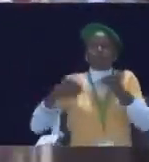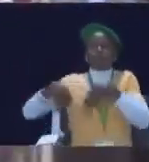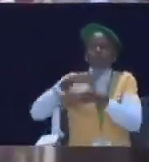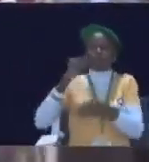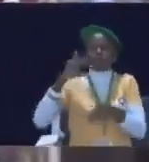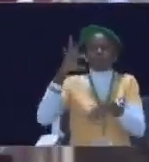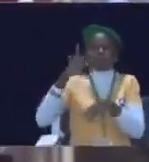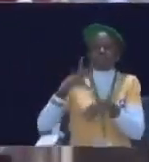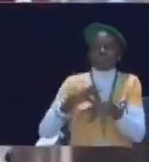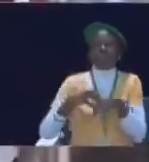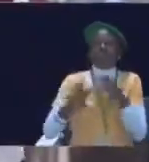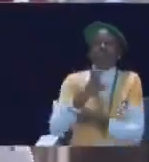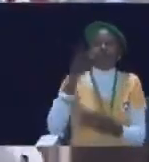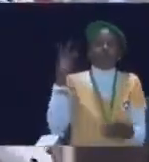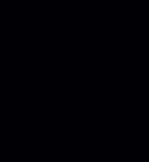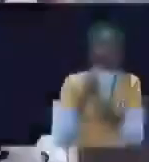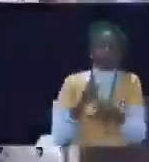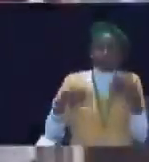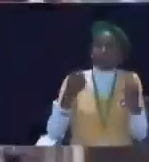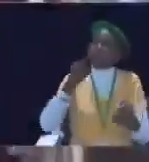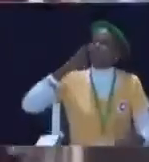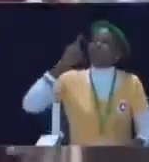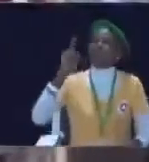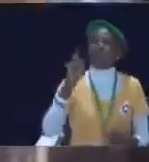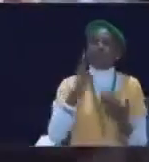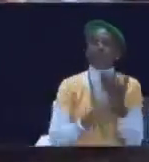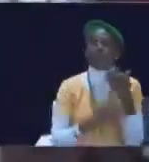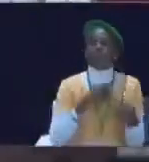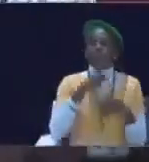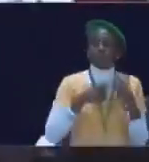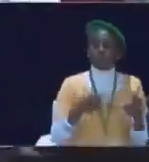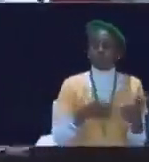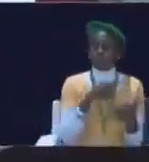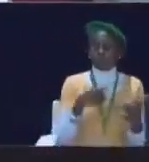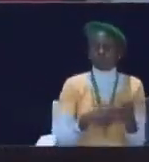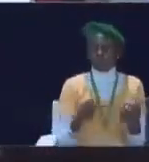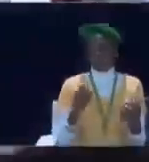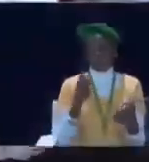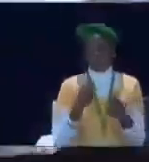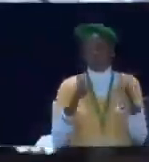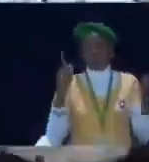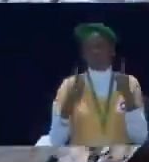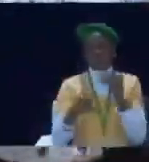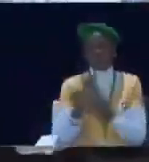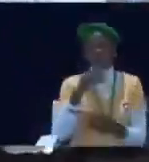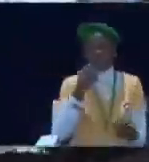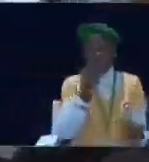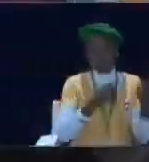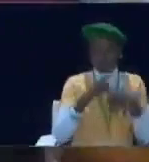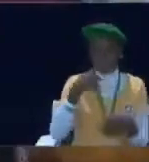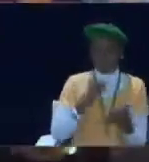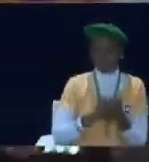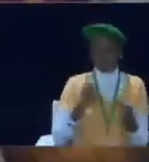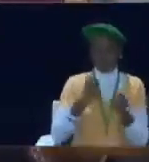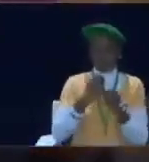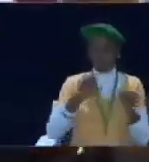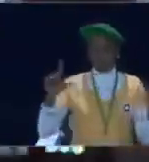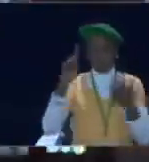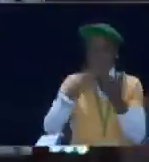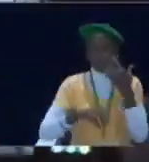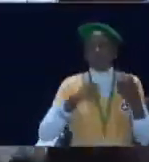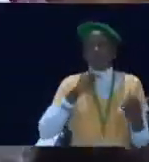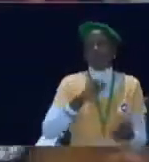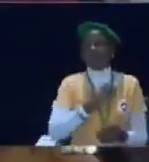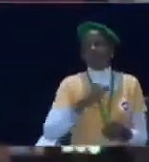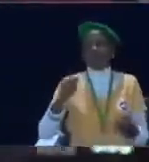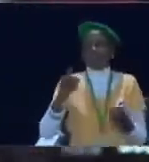earth. God was just giving them a commandment. When this great people of God came up and said that enlargement is